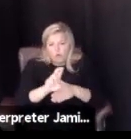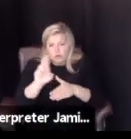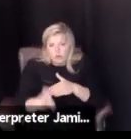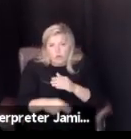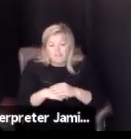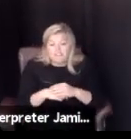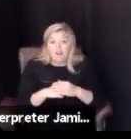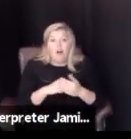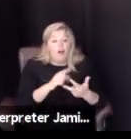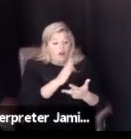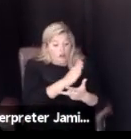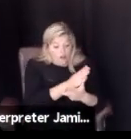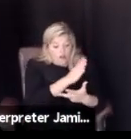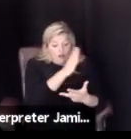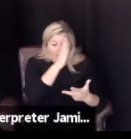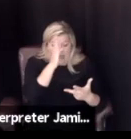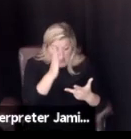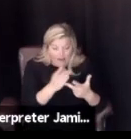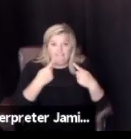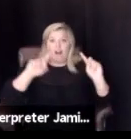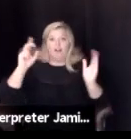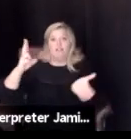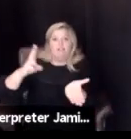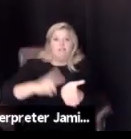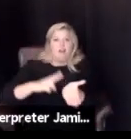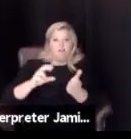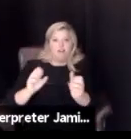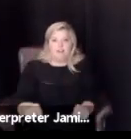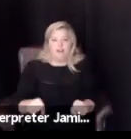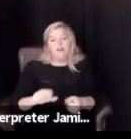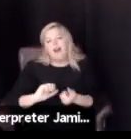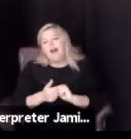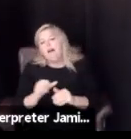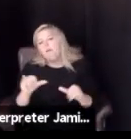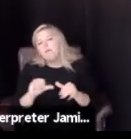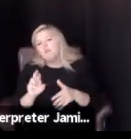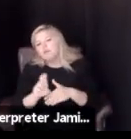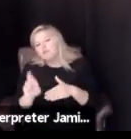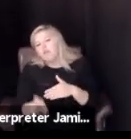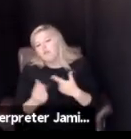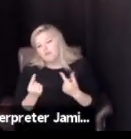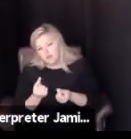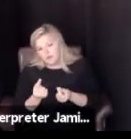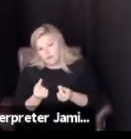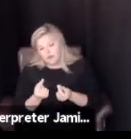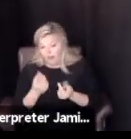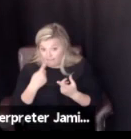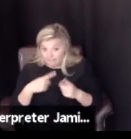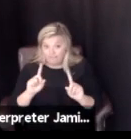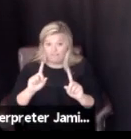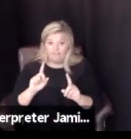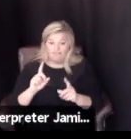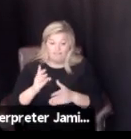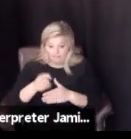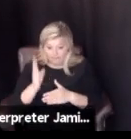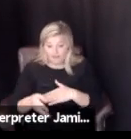door and sign the contract, how are you going to measure the results? And once you do, make sure you measure the